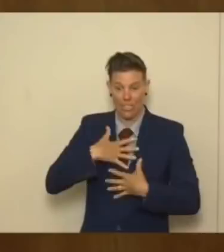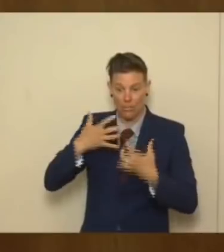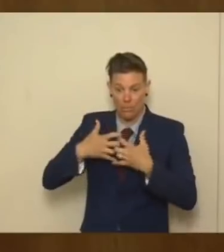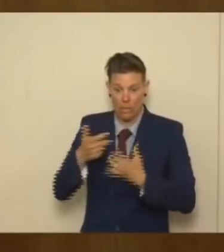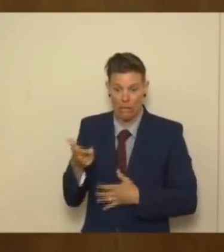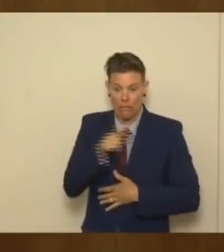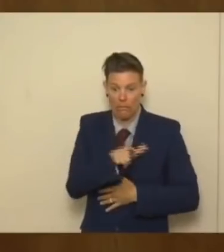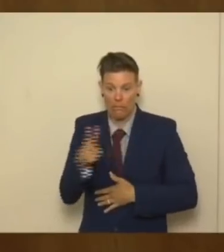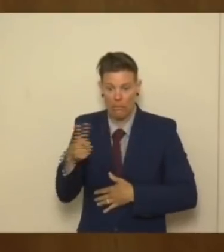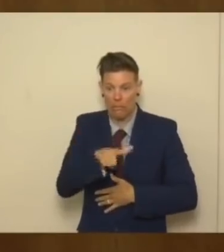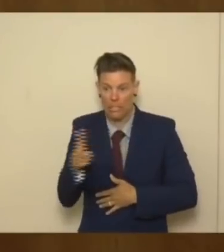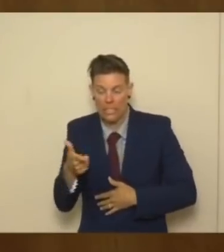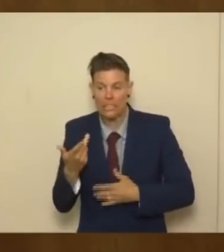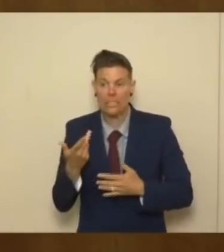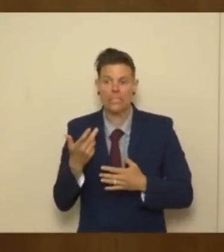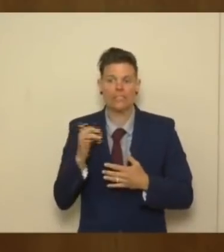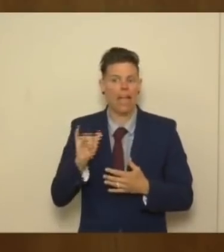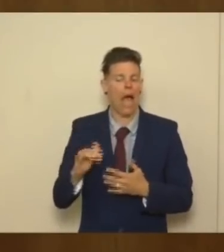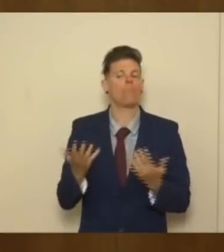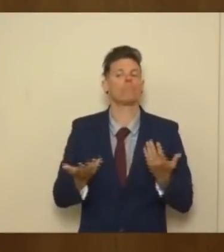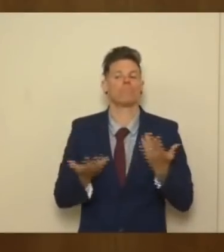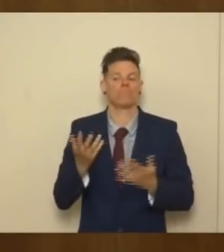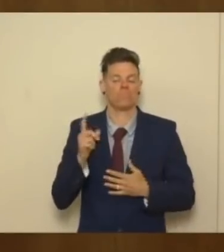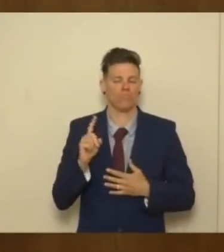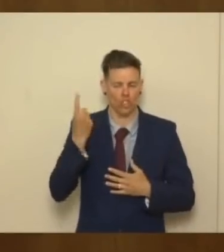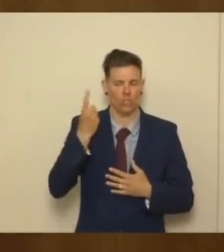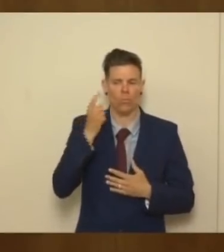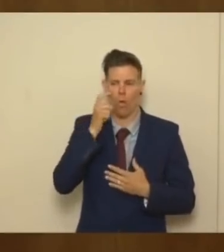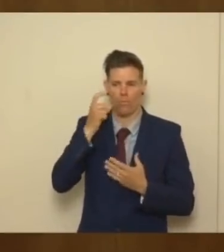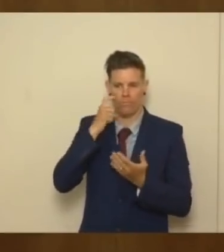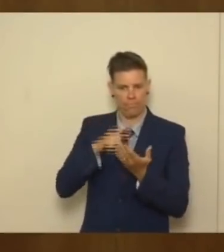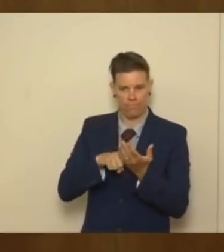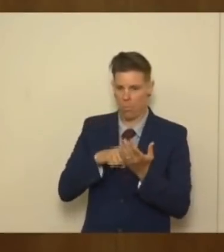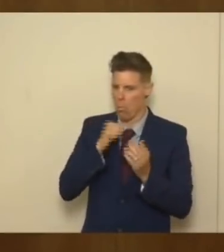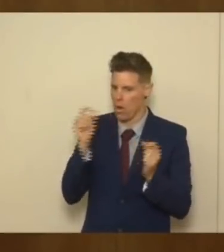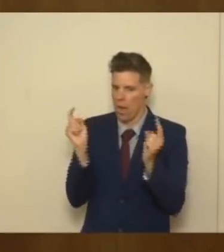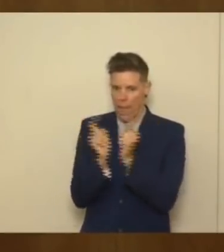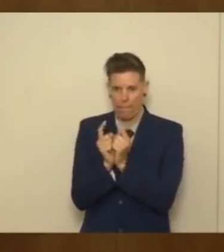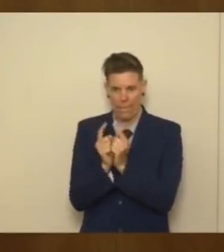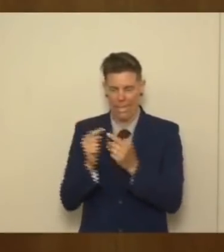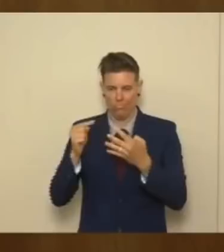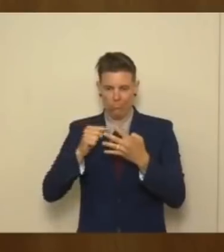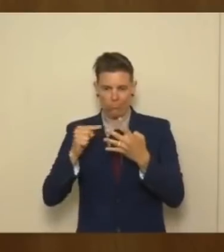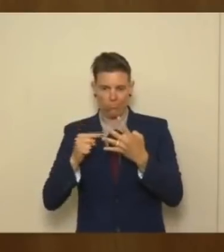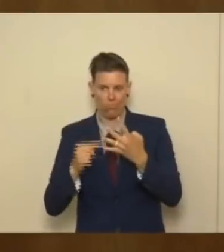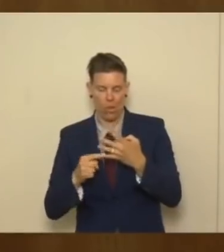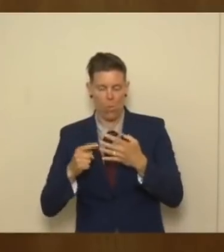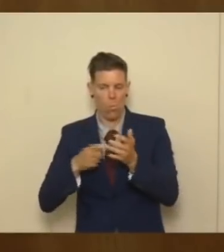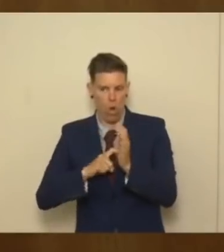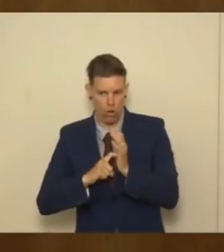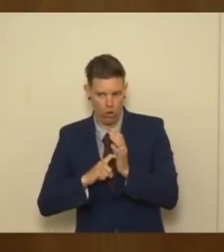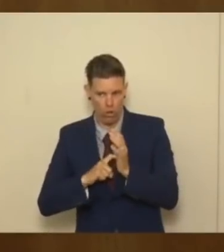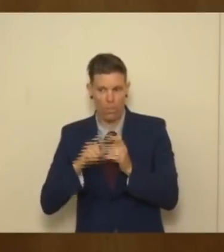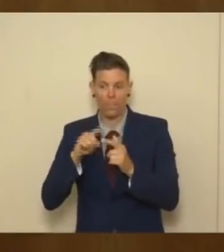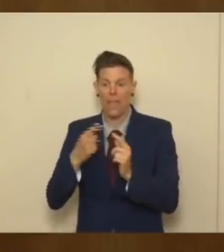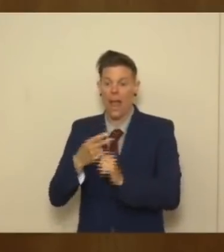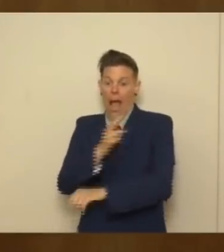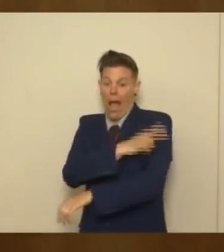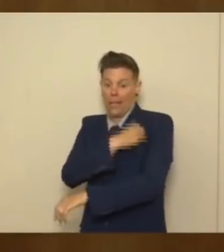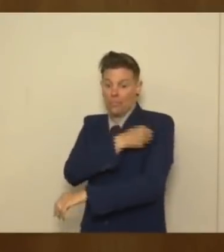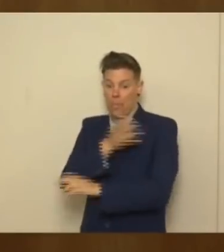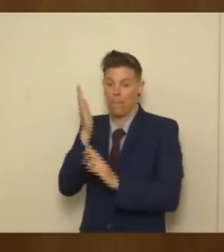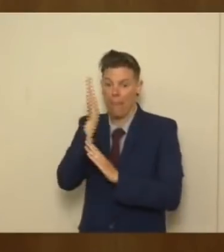that rise in hospitalizations, particularly ICU hospitalizations. And recall that that can come from New